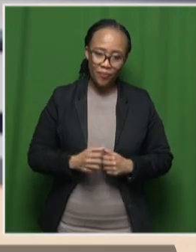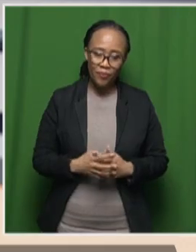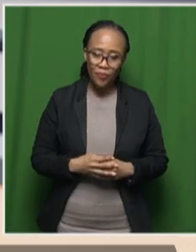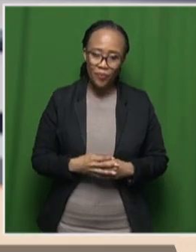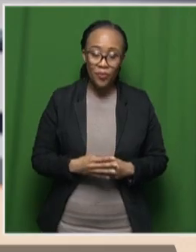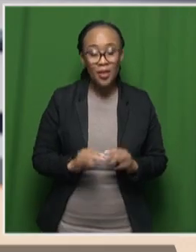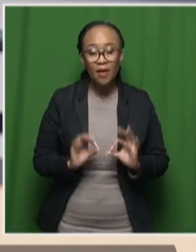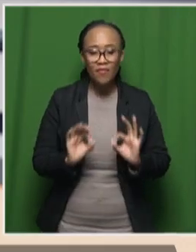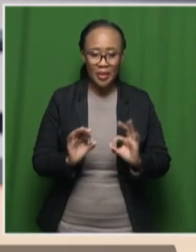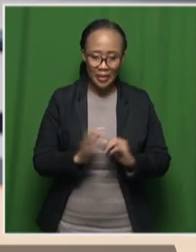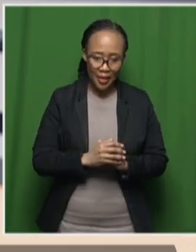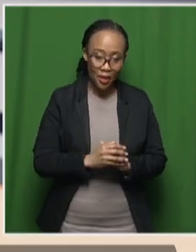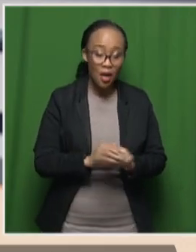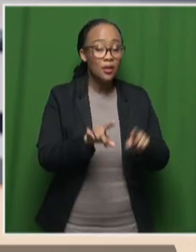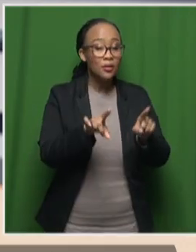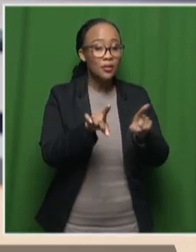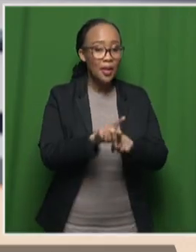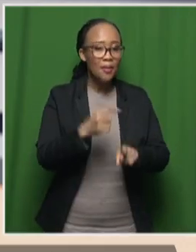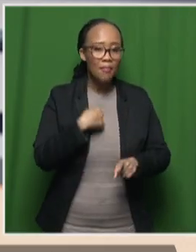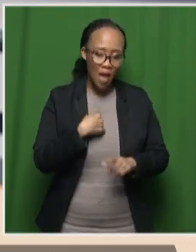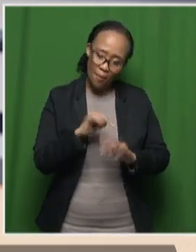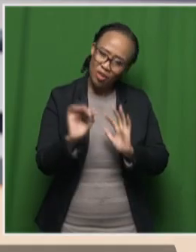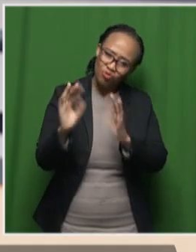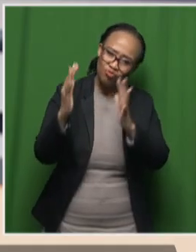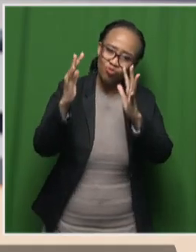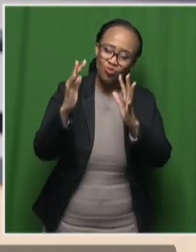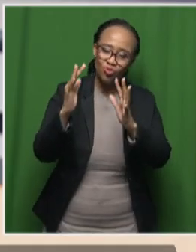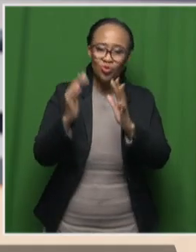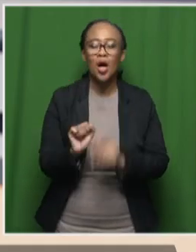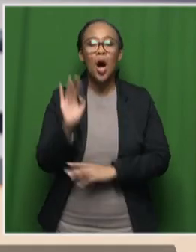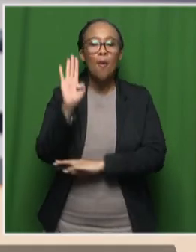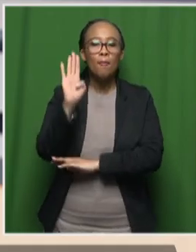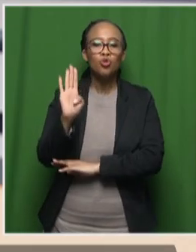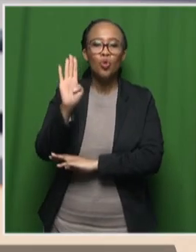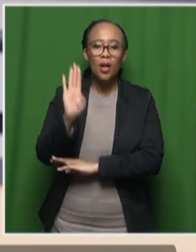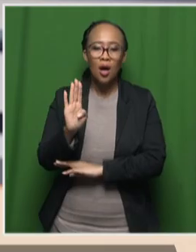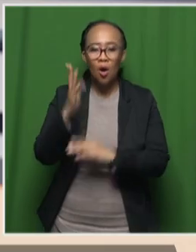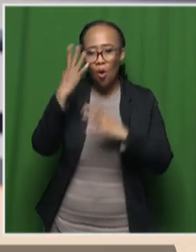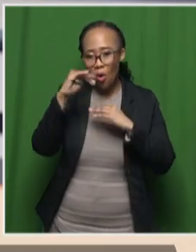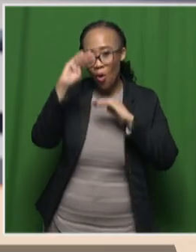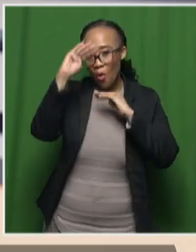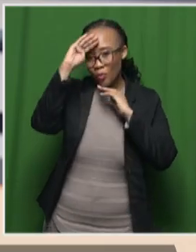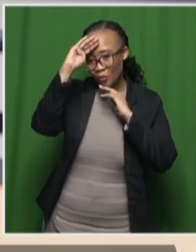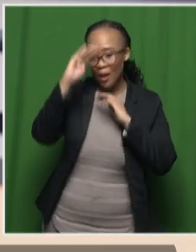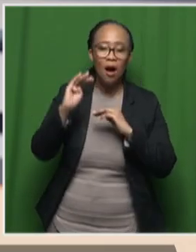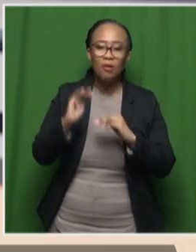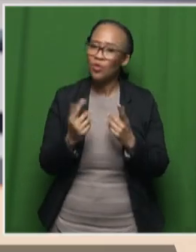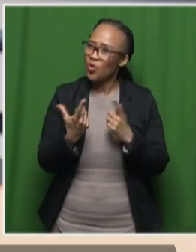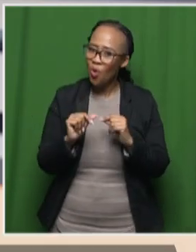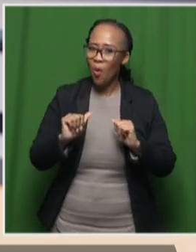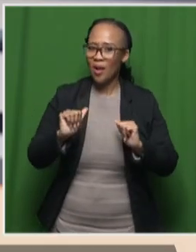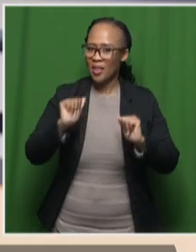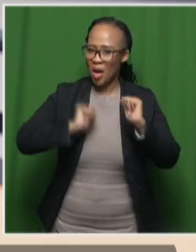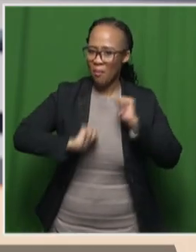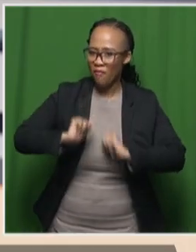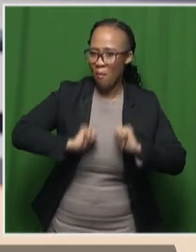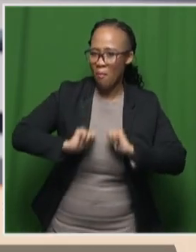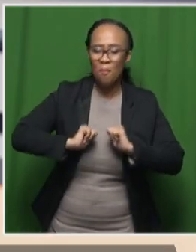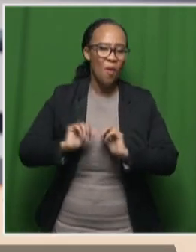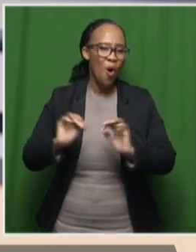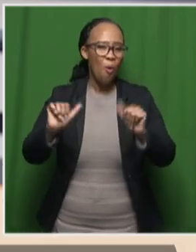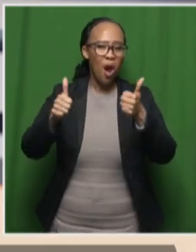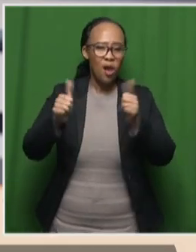And also, I have to shout out to Botswana. I have been watching them and so proud watching Botswana performing so beautifully on that track as well. They